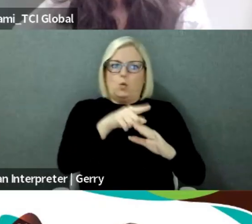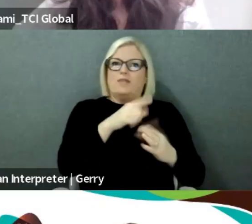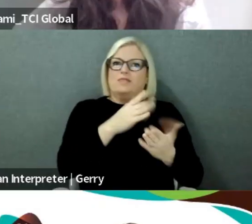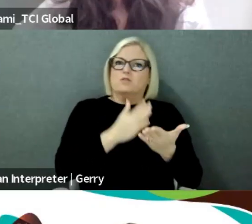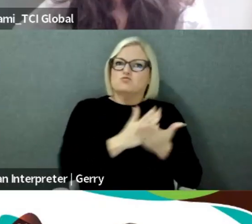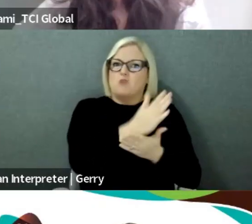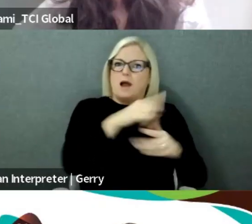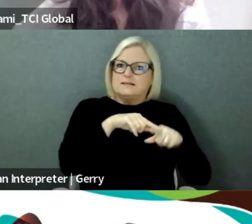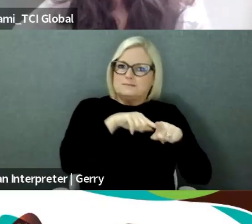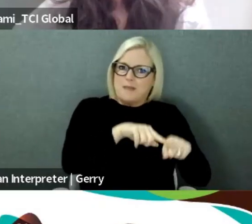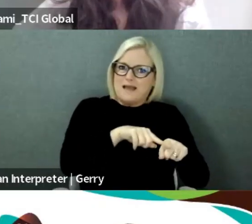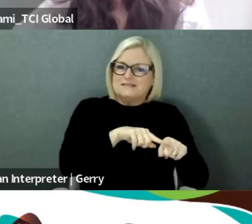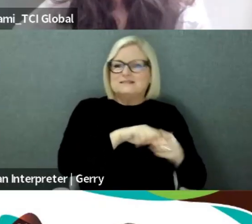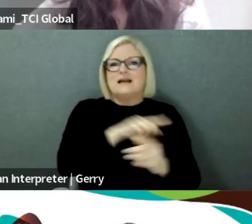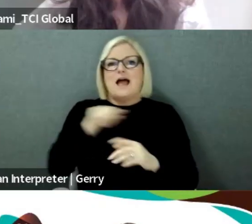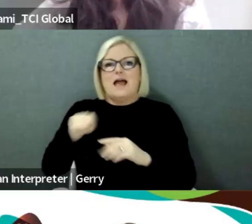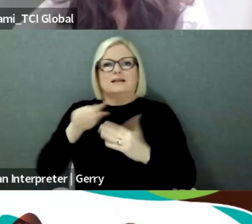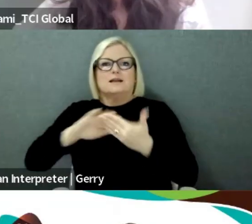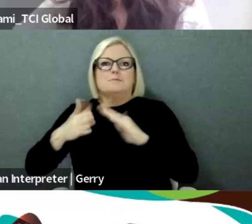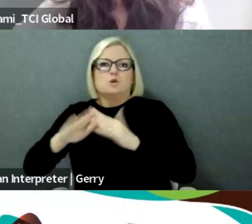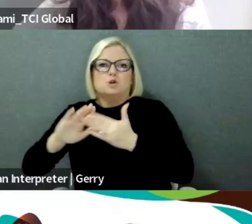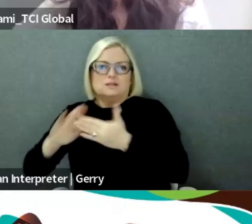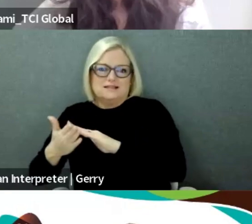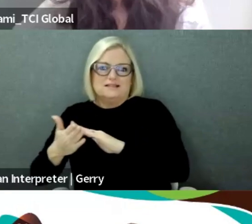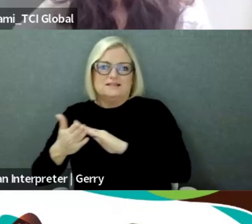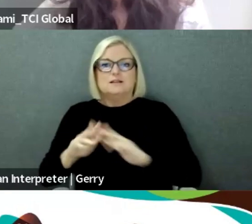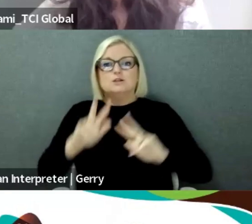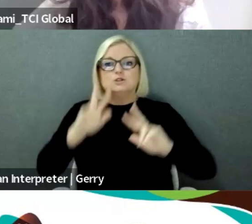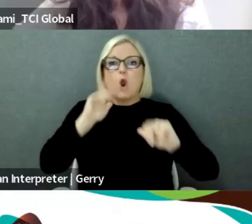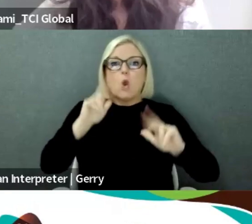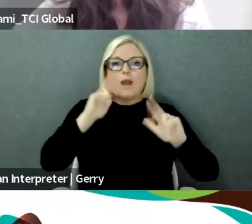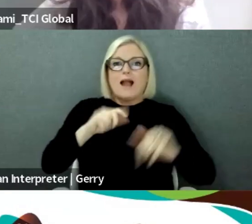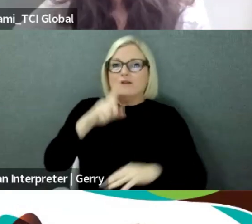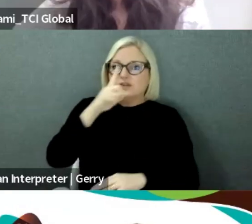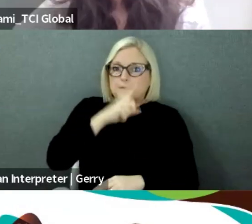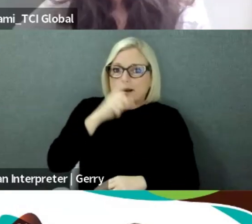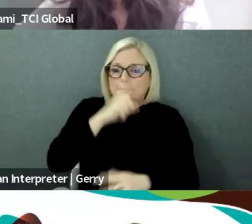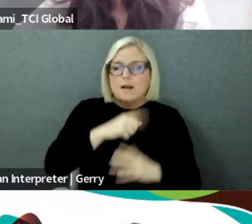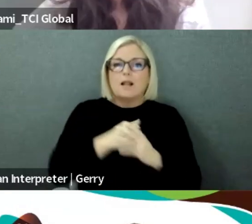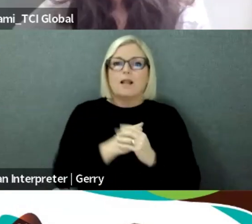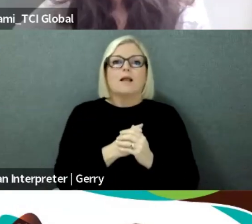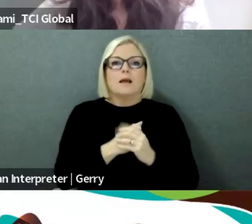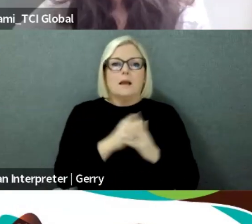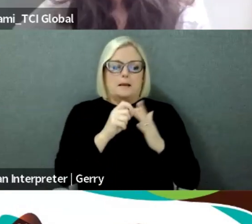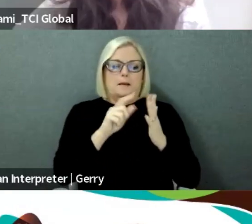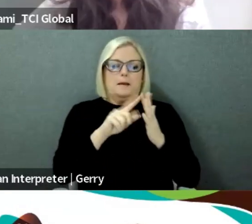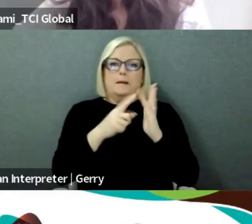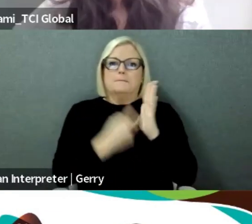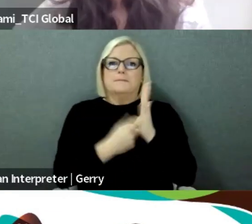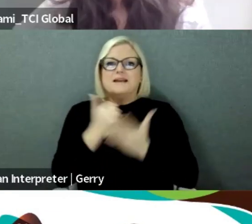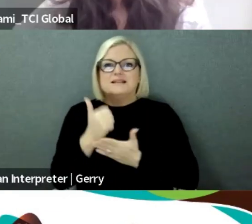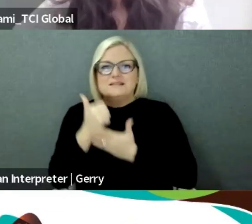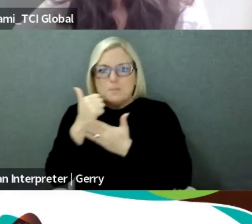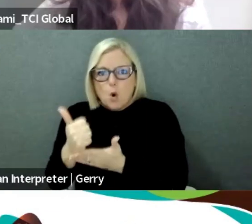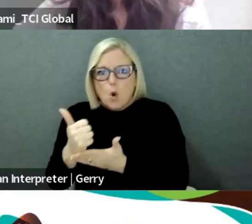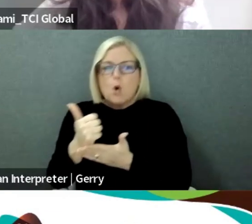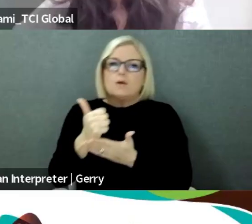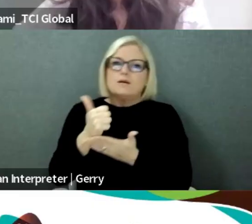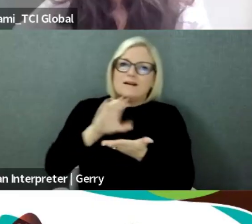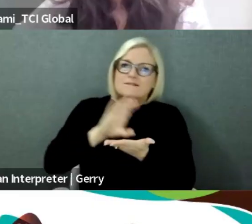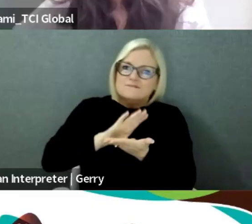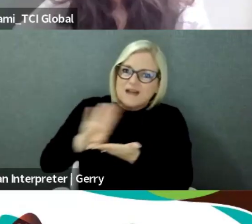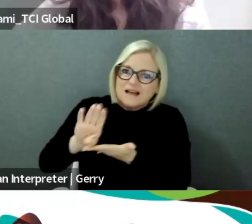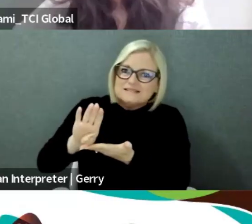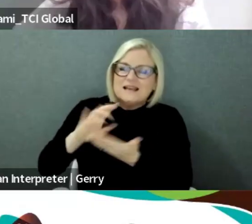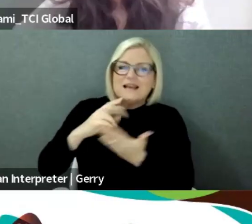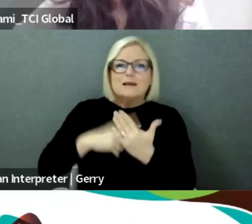accessible mainstream systems, social protection, peer support, and safeguards in funding and program design. We've heard